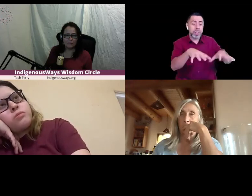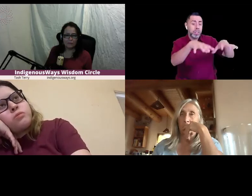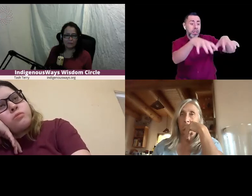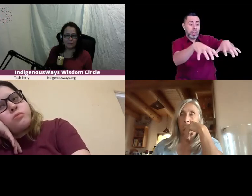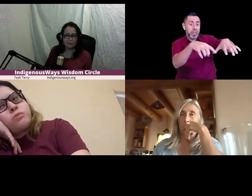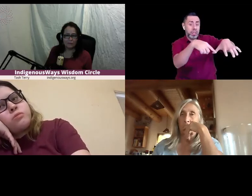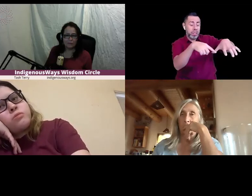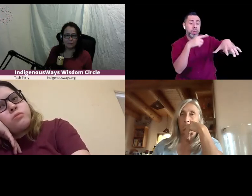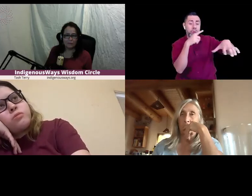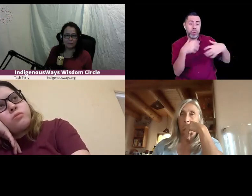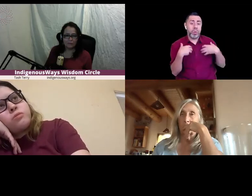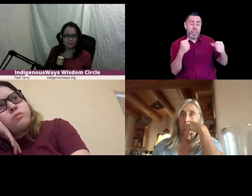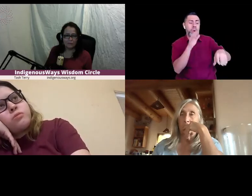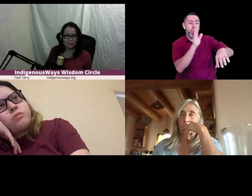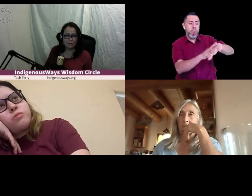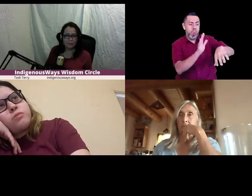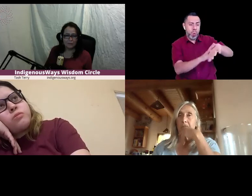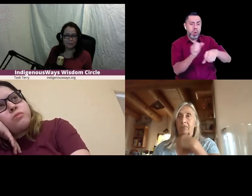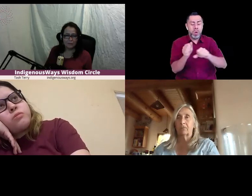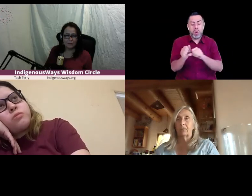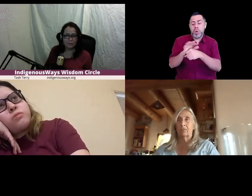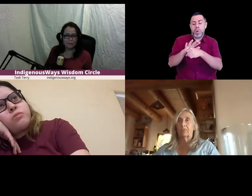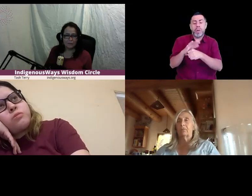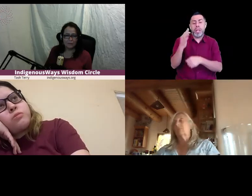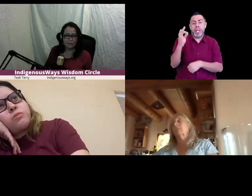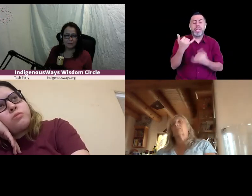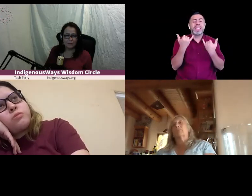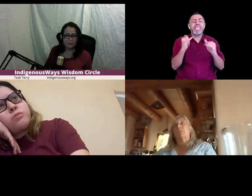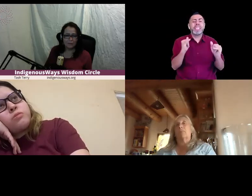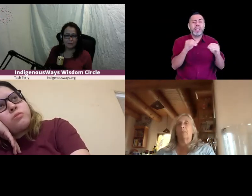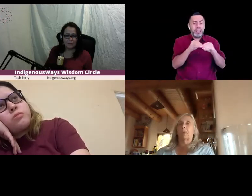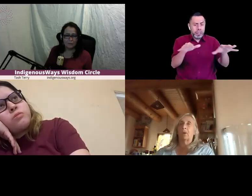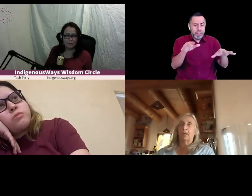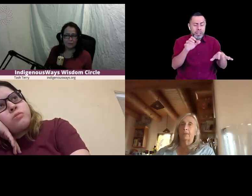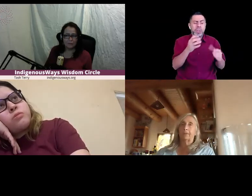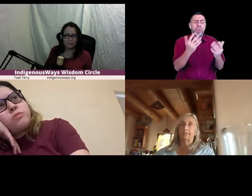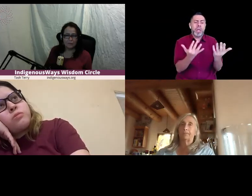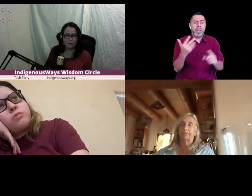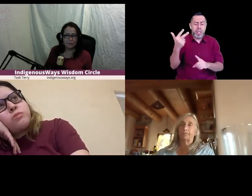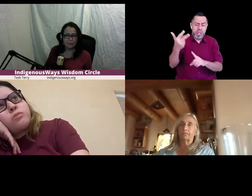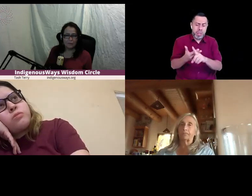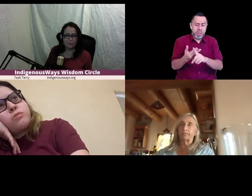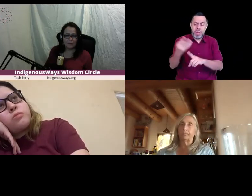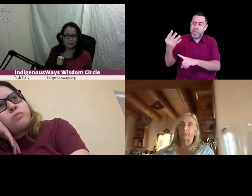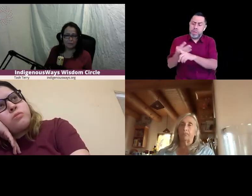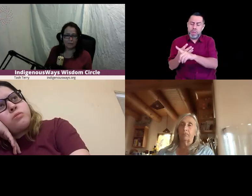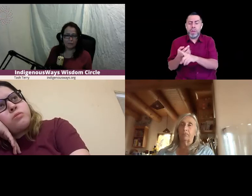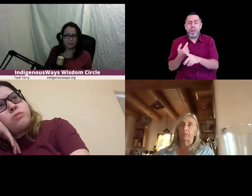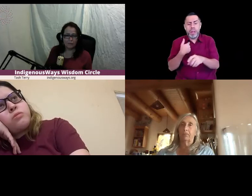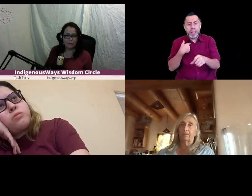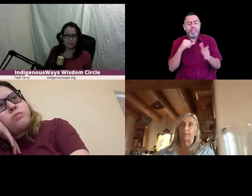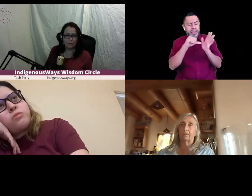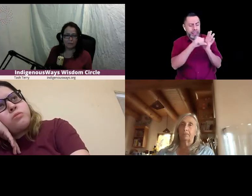shedding. You need to give it at least 3 to 4 months, and we stress and stress, please continue